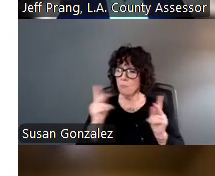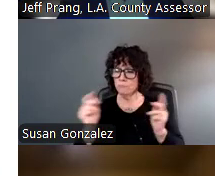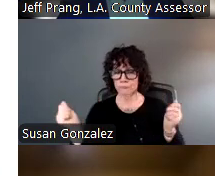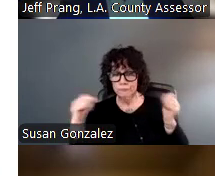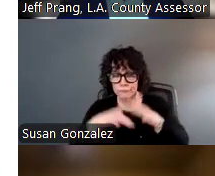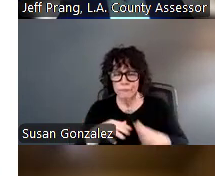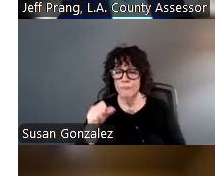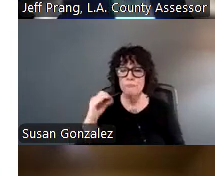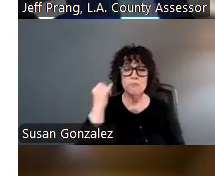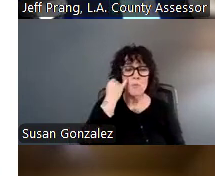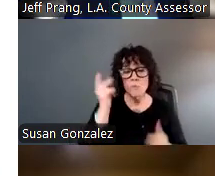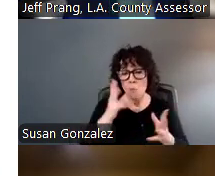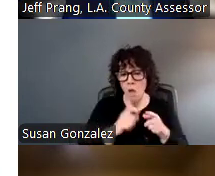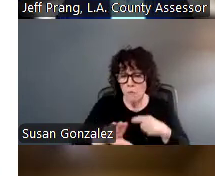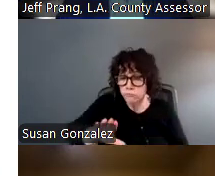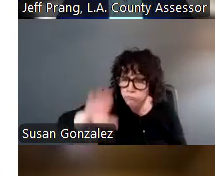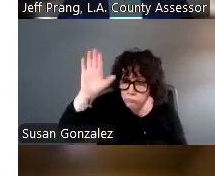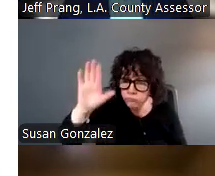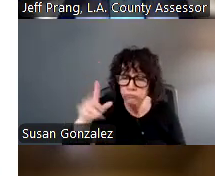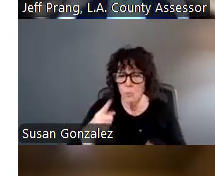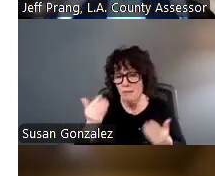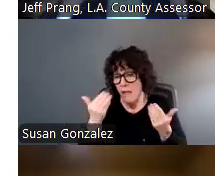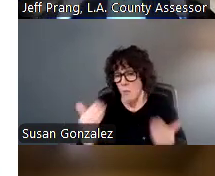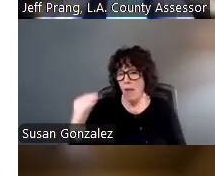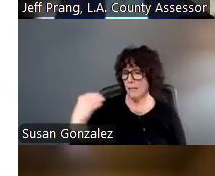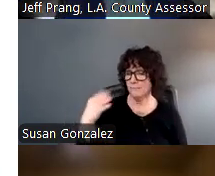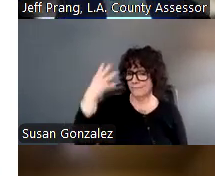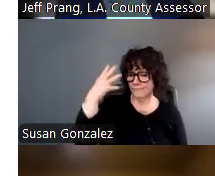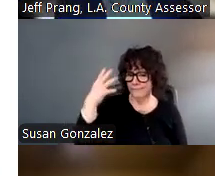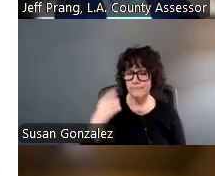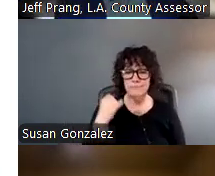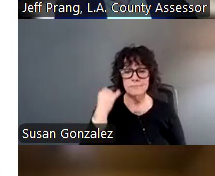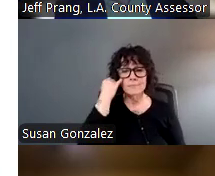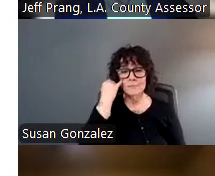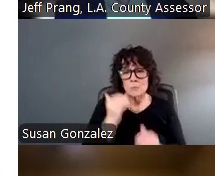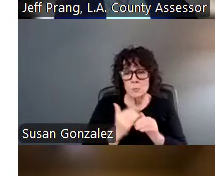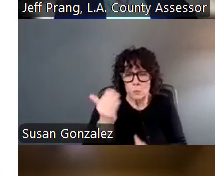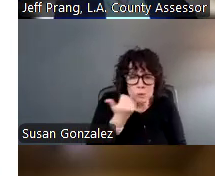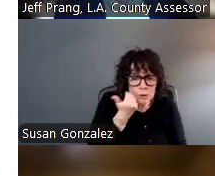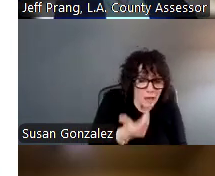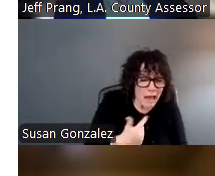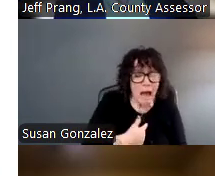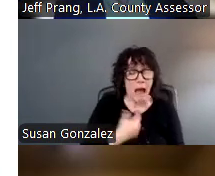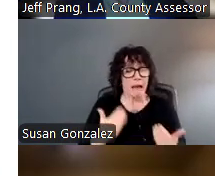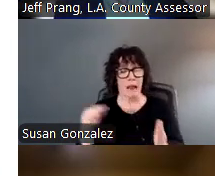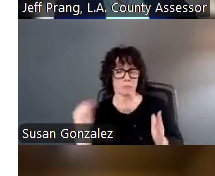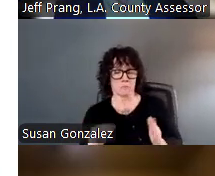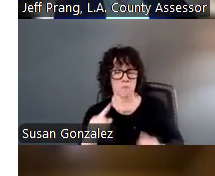shy, I have a question, but Okay. I will let the audience jump in first